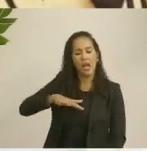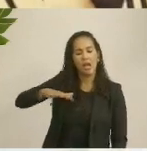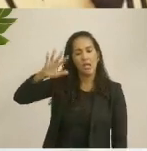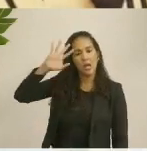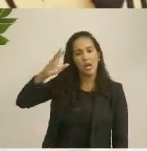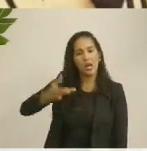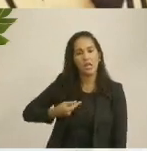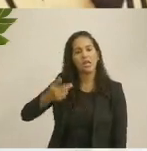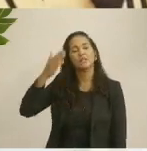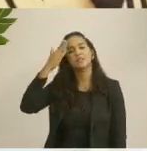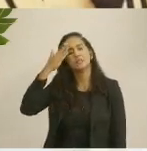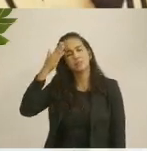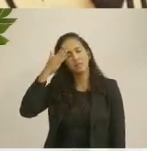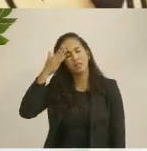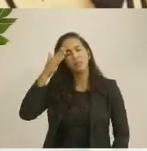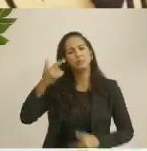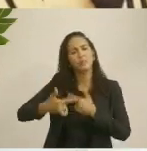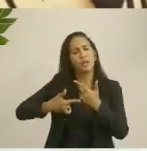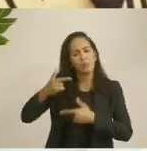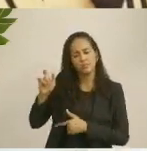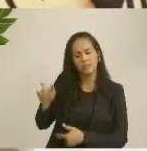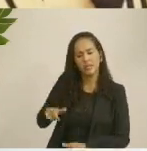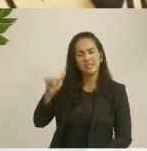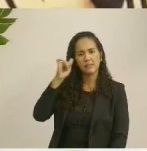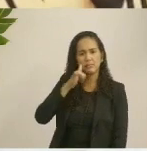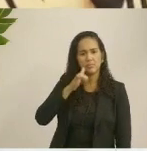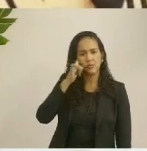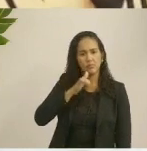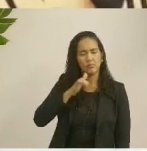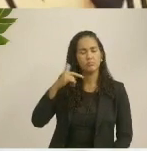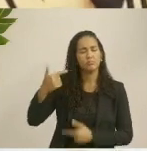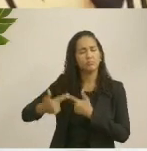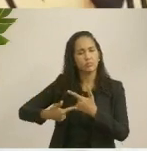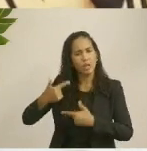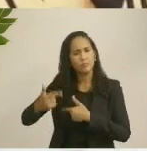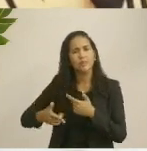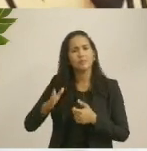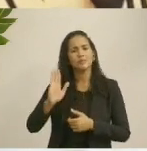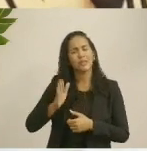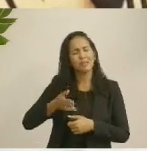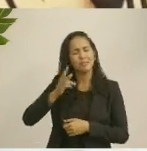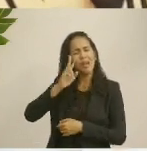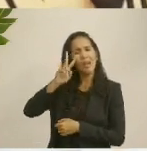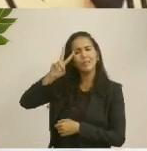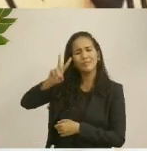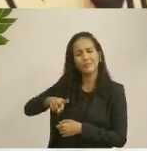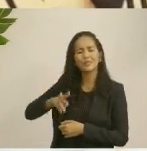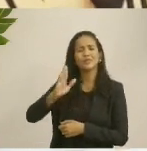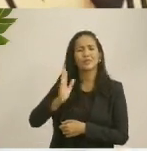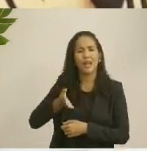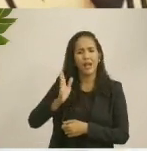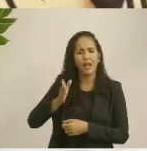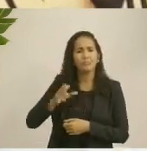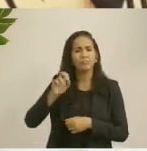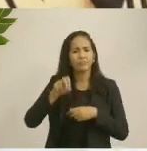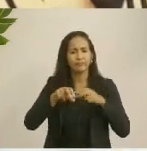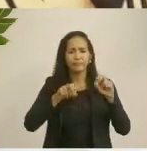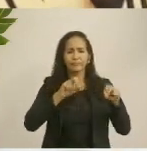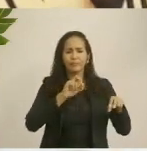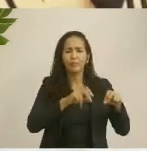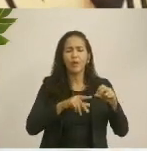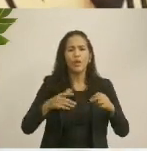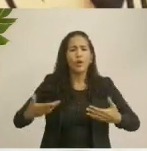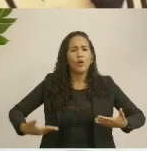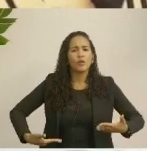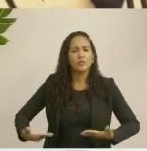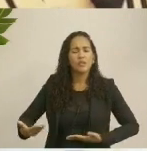from work that we've been engaged in with many of you at this conference, community health services are